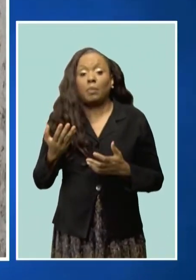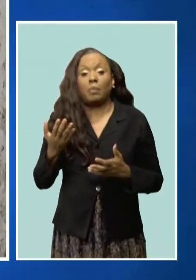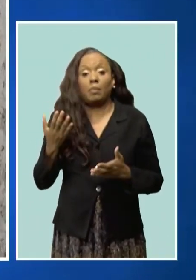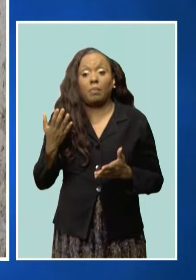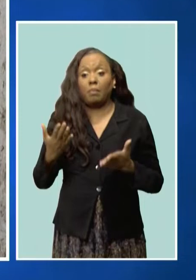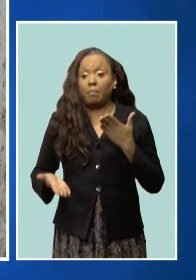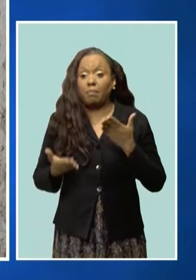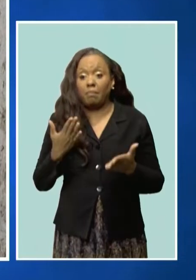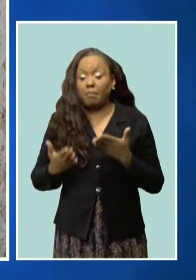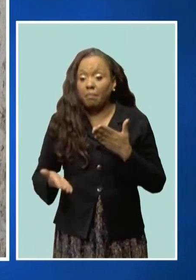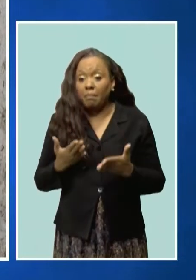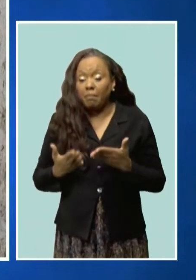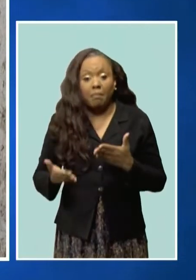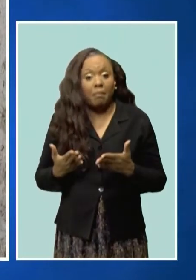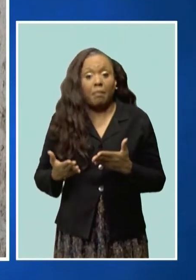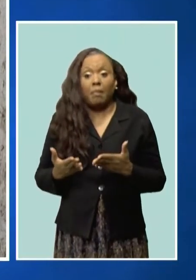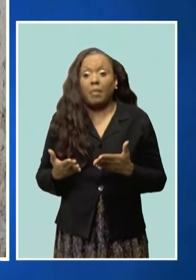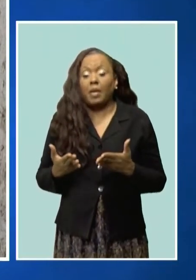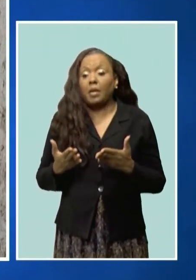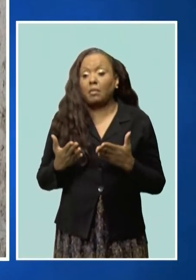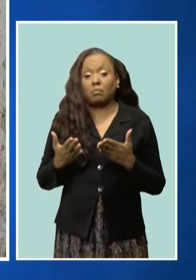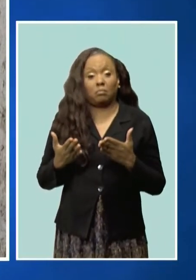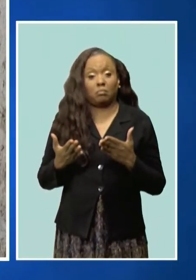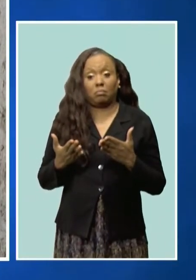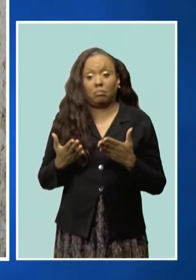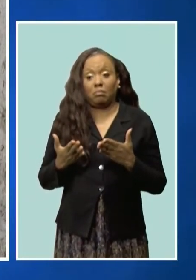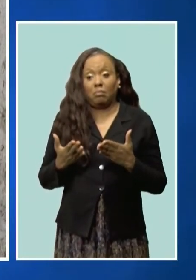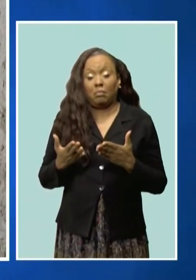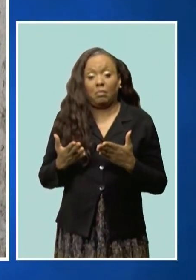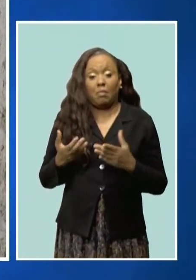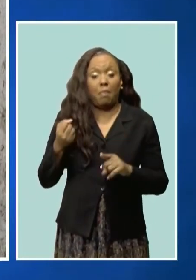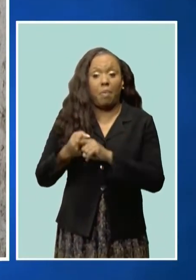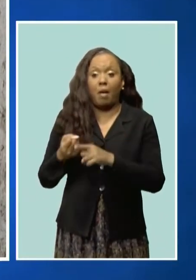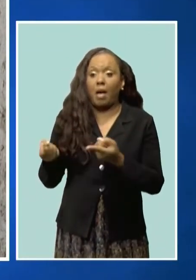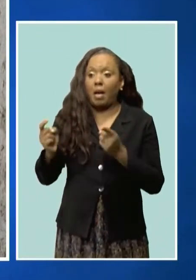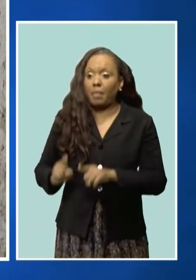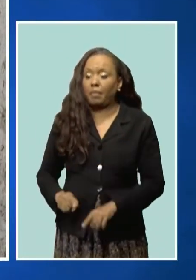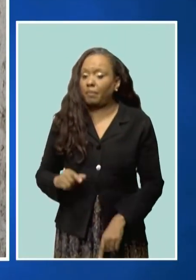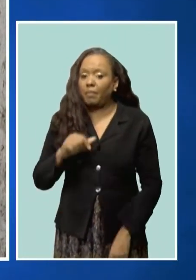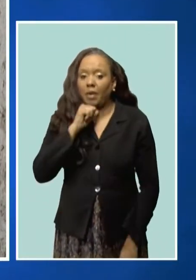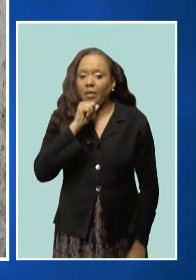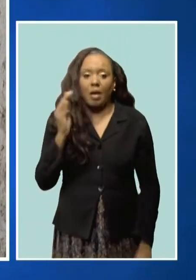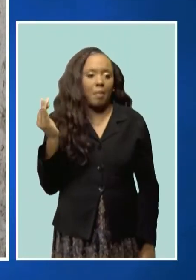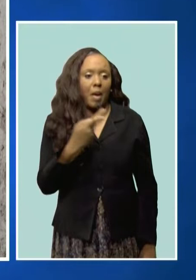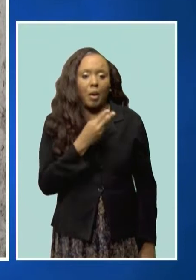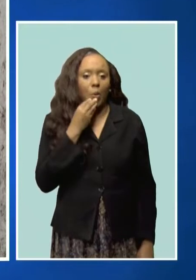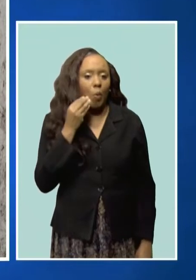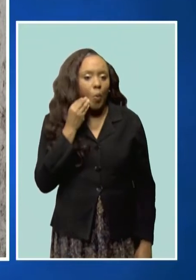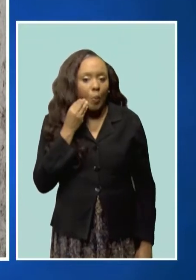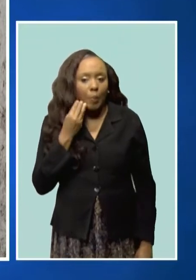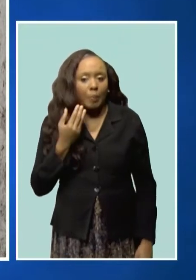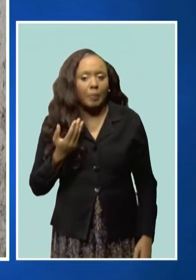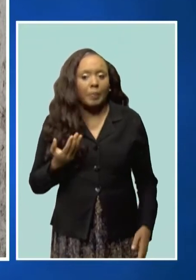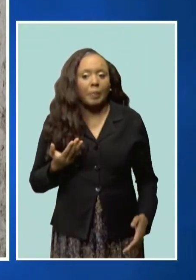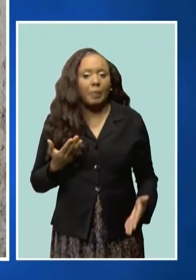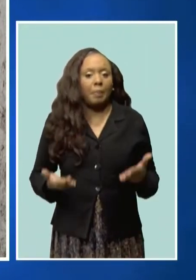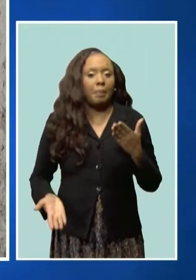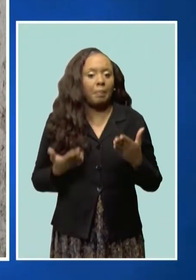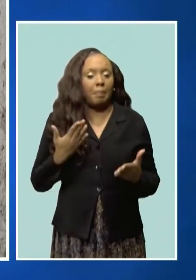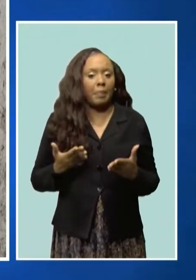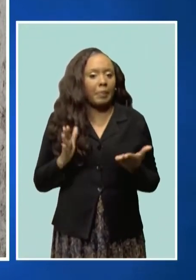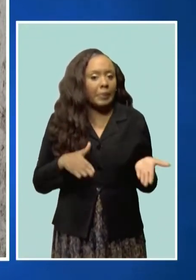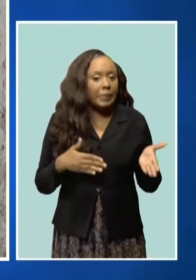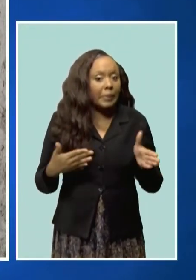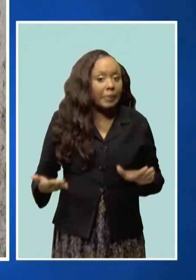The families of fire officers pray when they leave and they go to work. Because it's not just about them keeping themselves